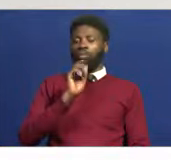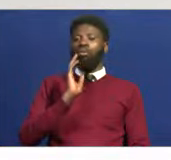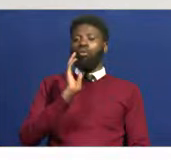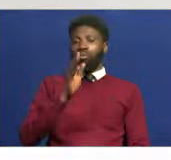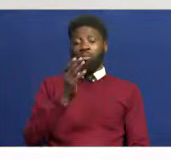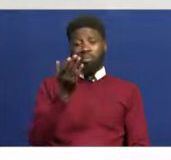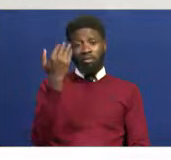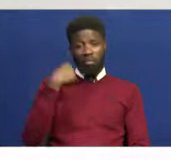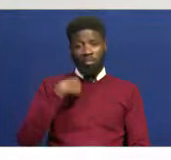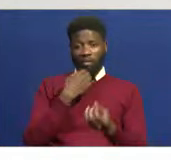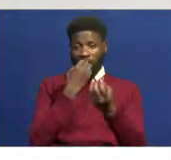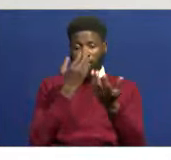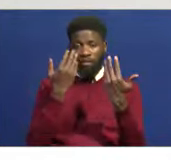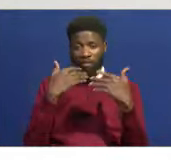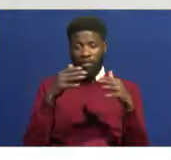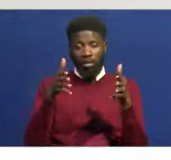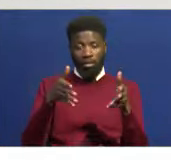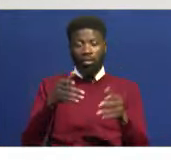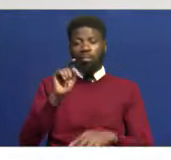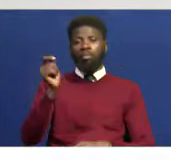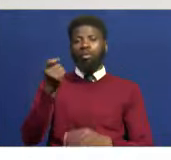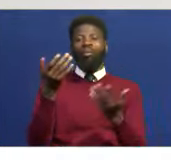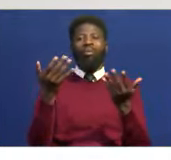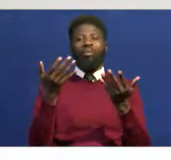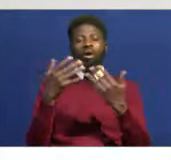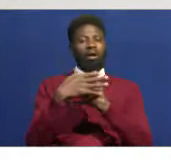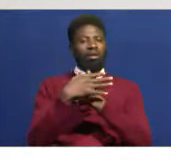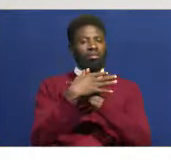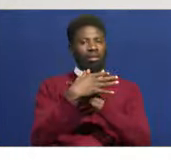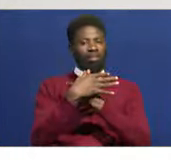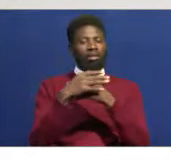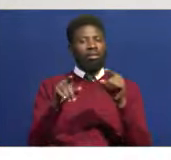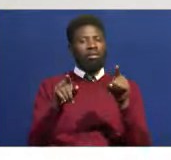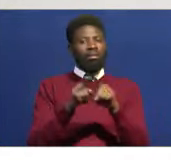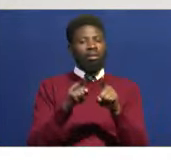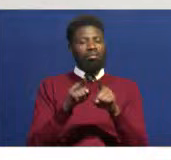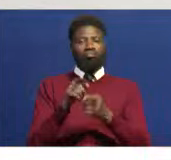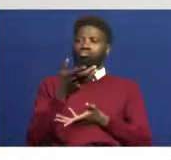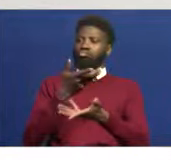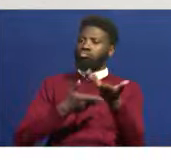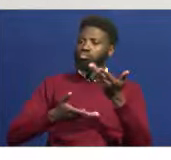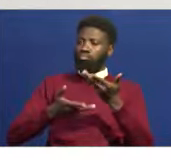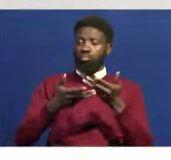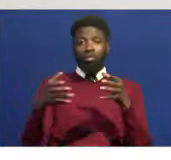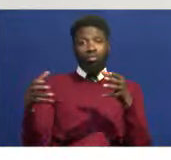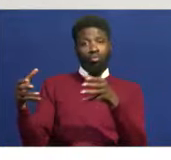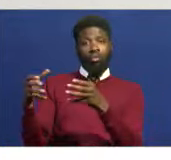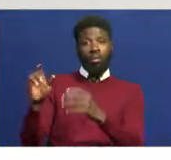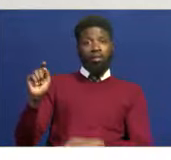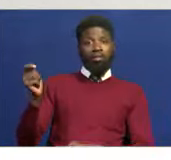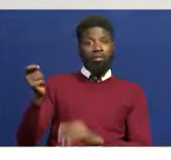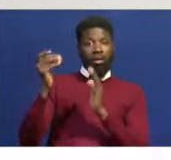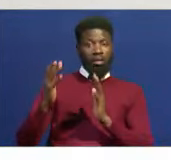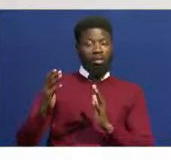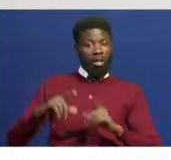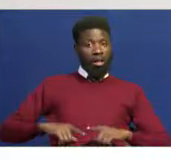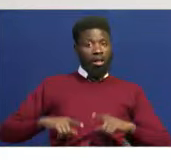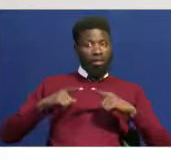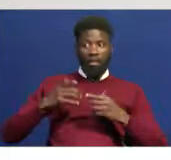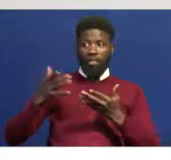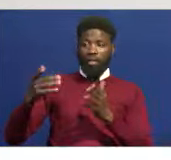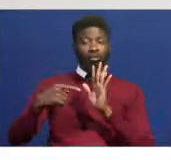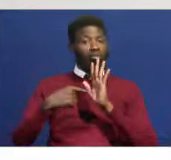I told you earlier on, the president is currently in Berlin, Germany, and having an interaction with the Kenyans who are living there. We want to show you a